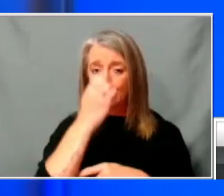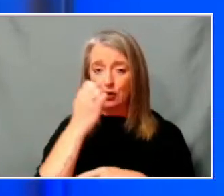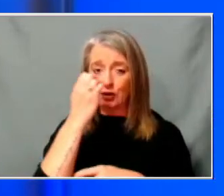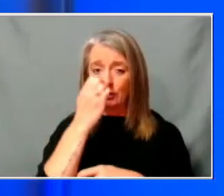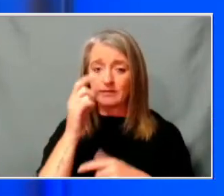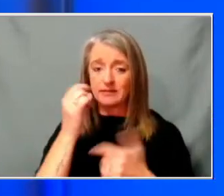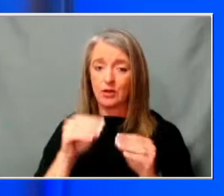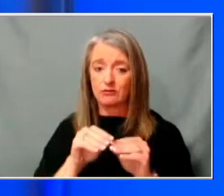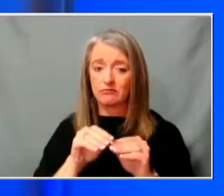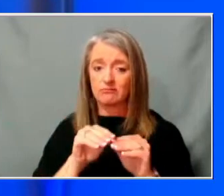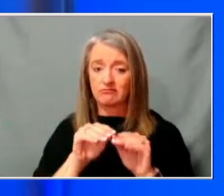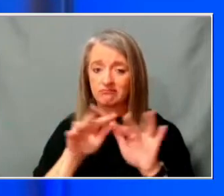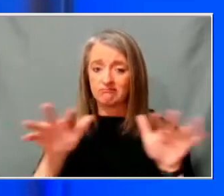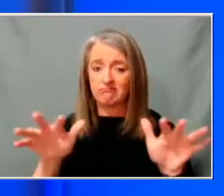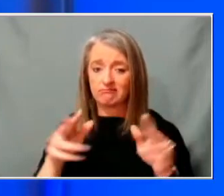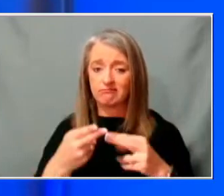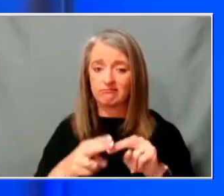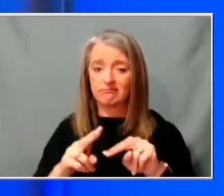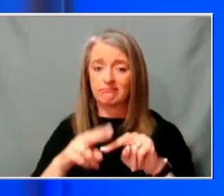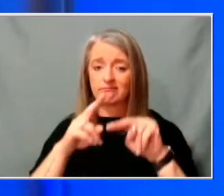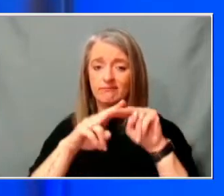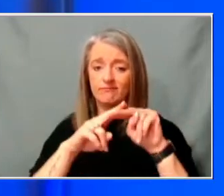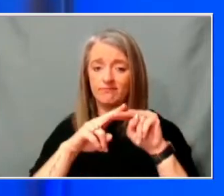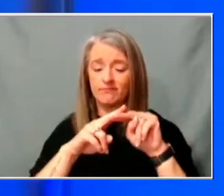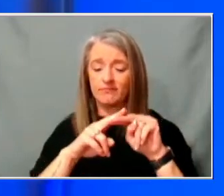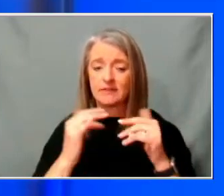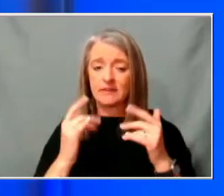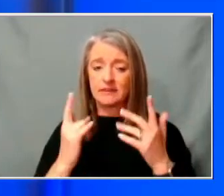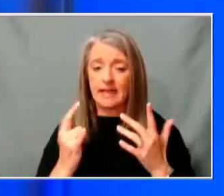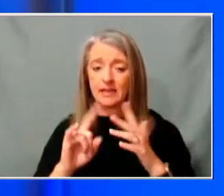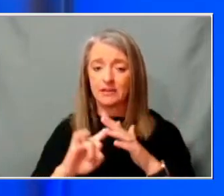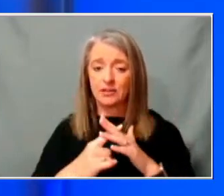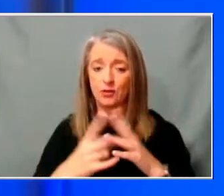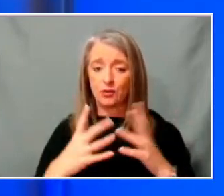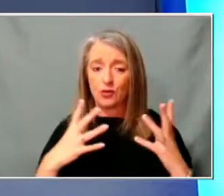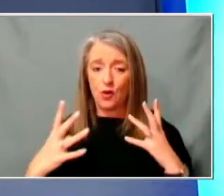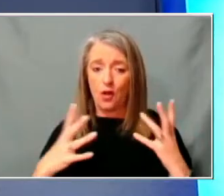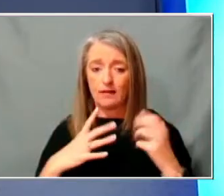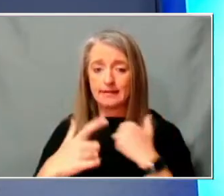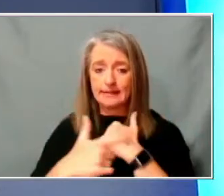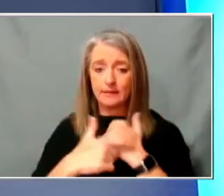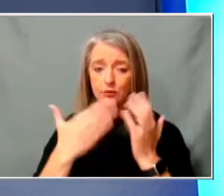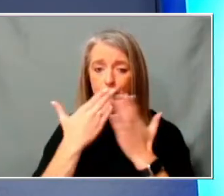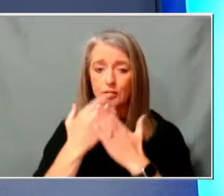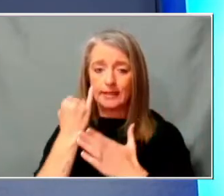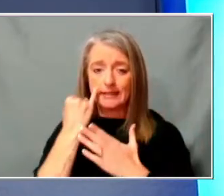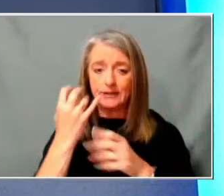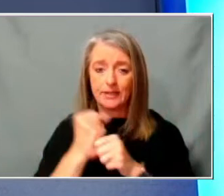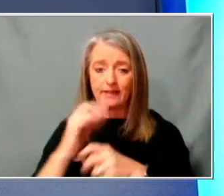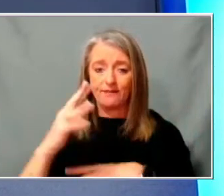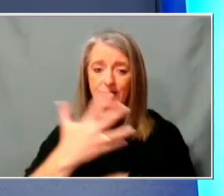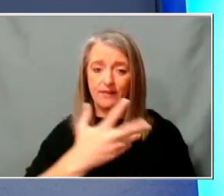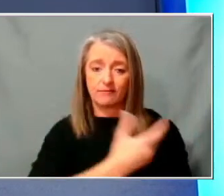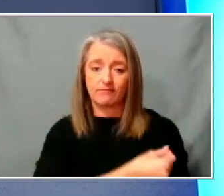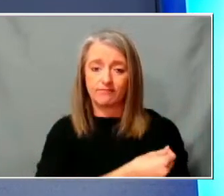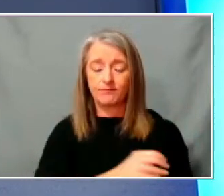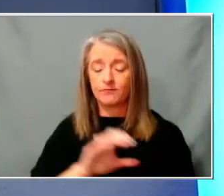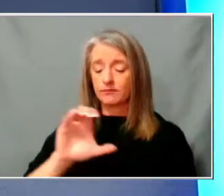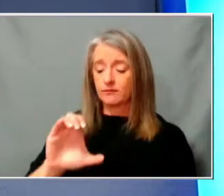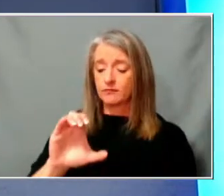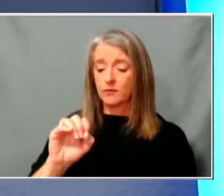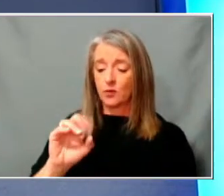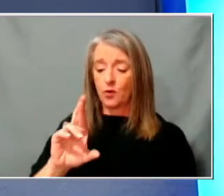increasing. So it'd certainly be reasonable, especially moving into now the holiday season would be a very good idea to get it. Okay, Courtney just joined